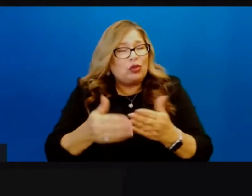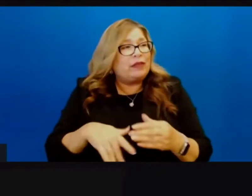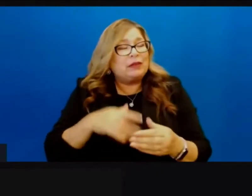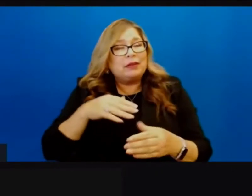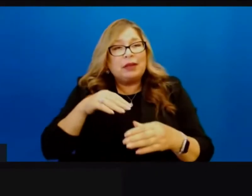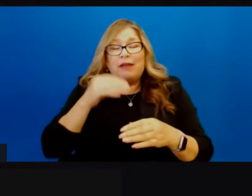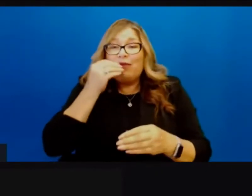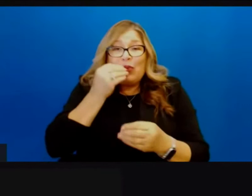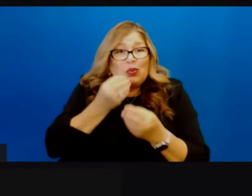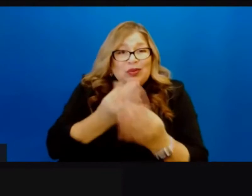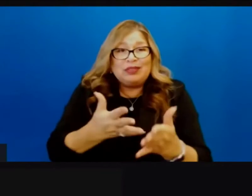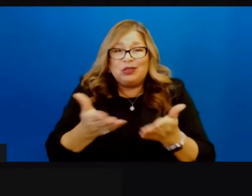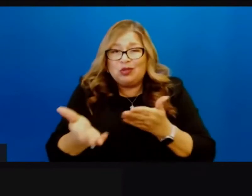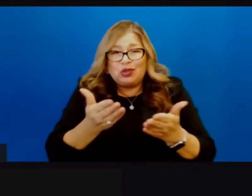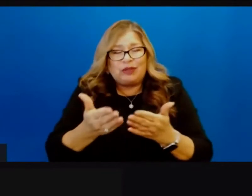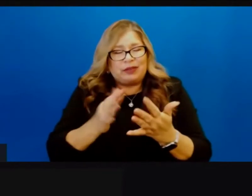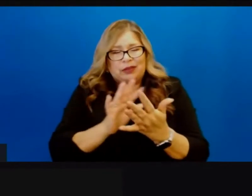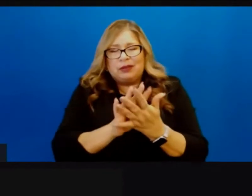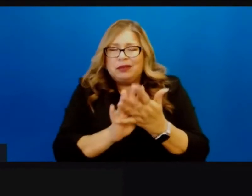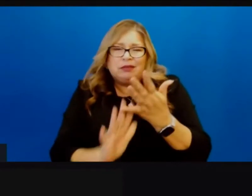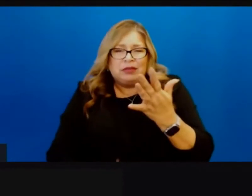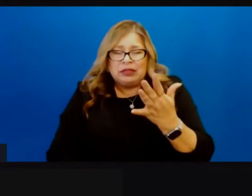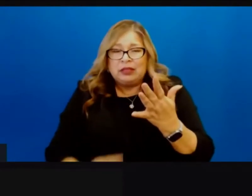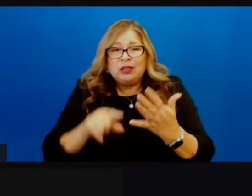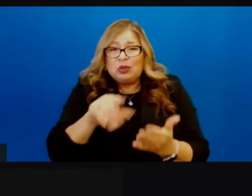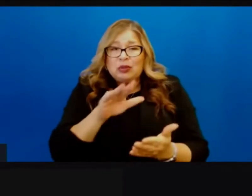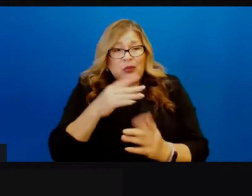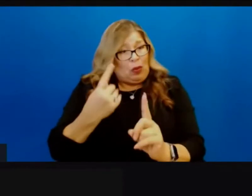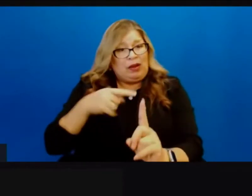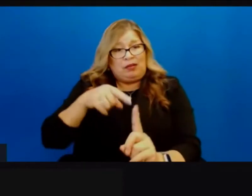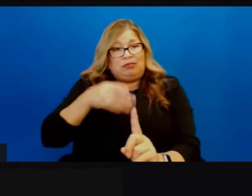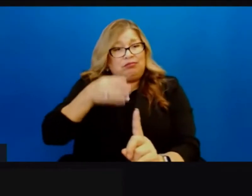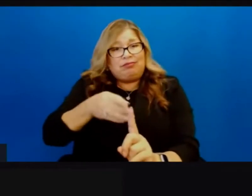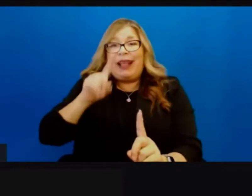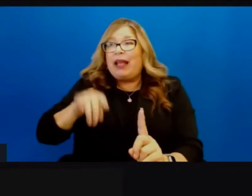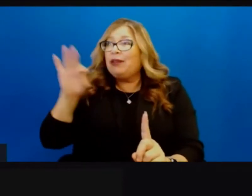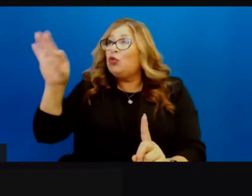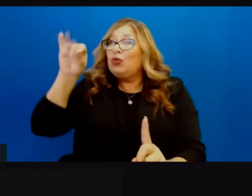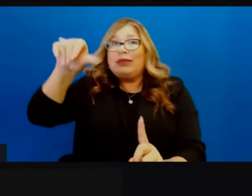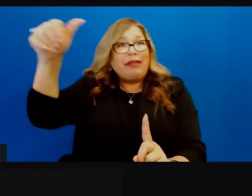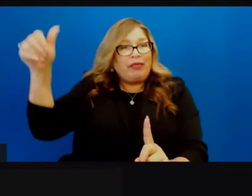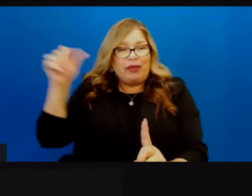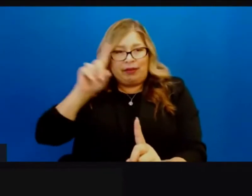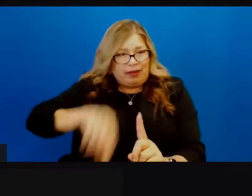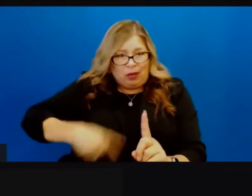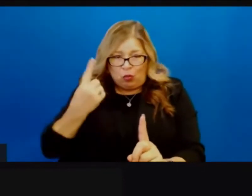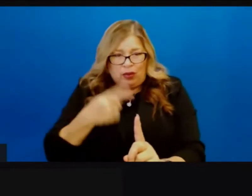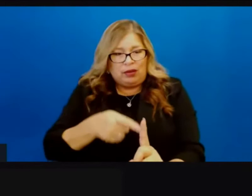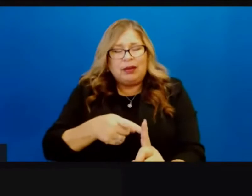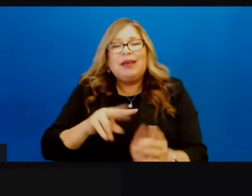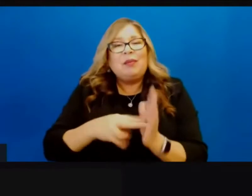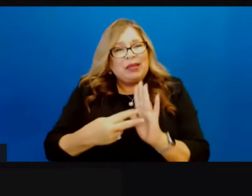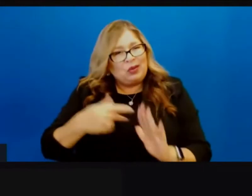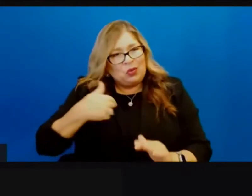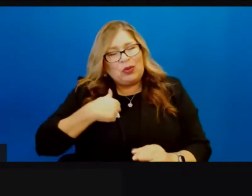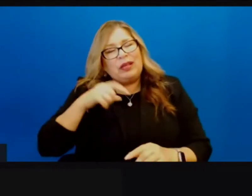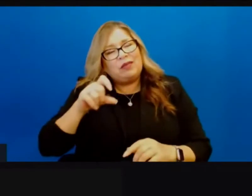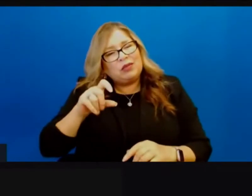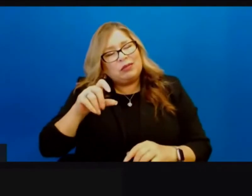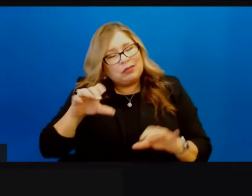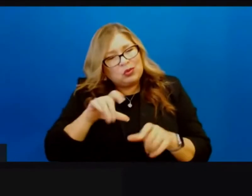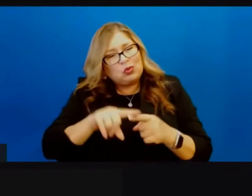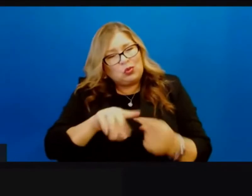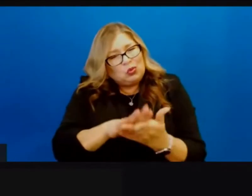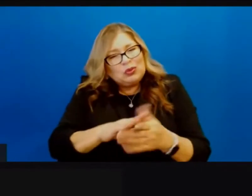And so we have all along treated schools a little bit differently. We recognize the real difference in risk for young